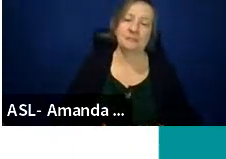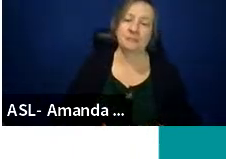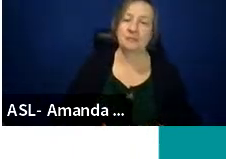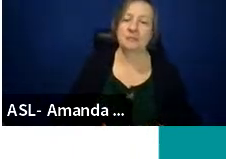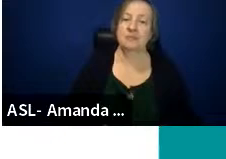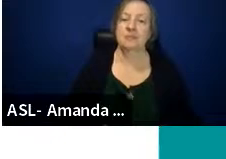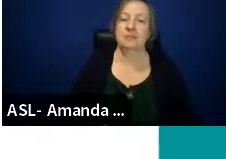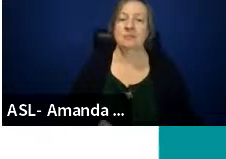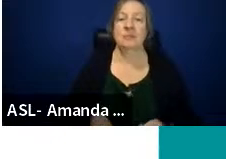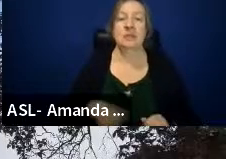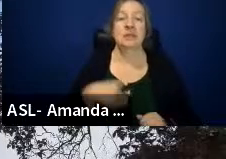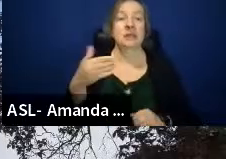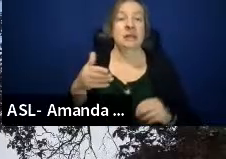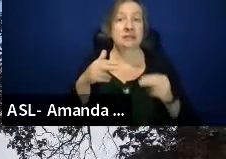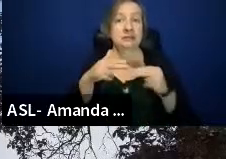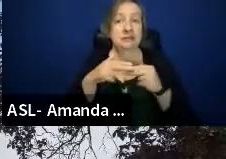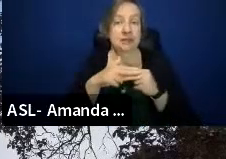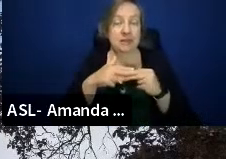Next slide.